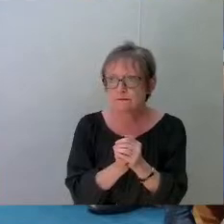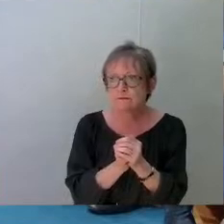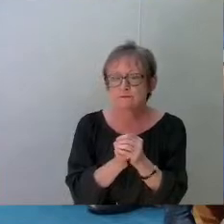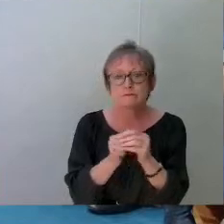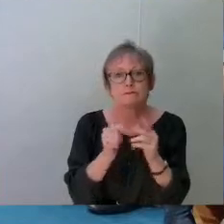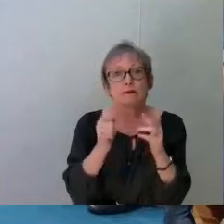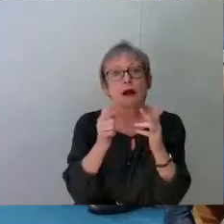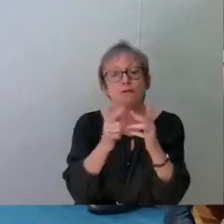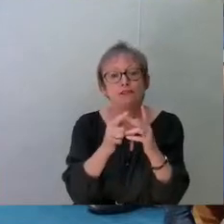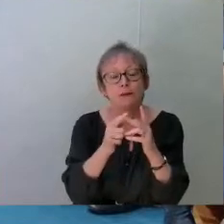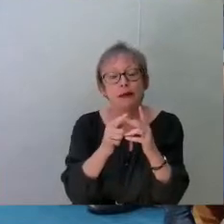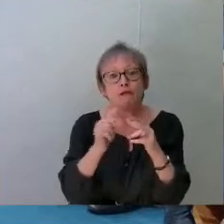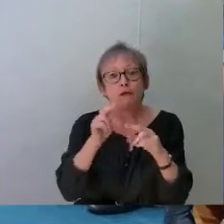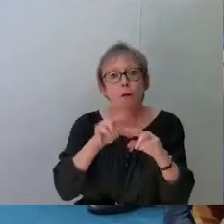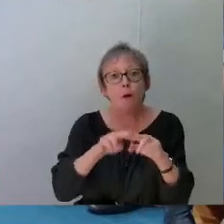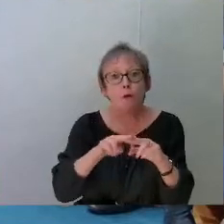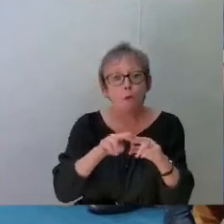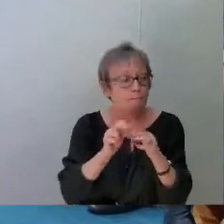Efrosini Konomu.